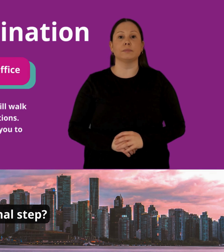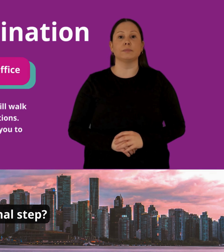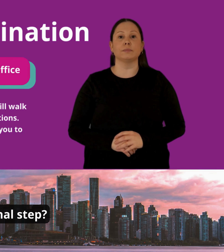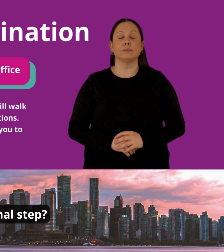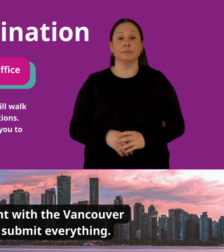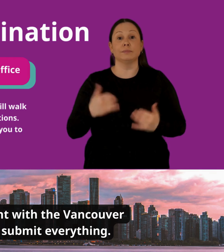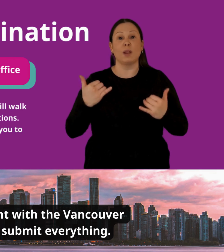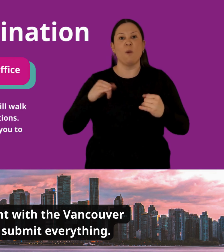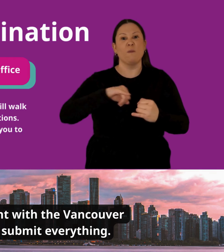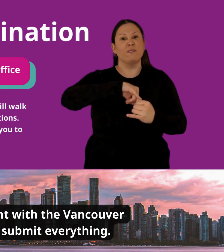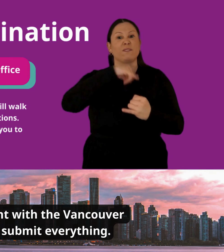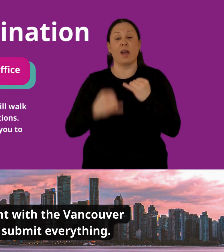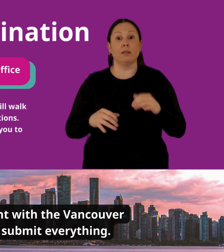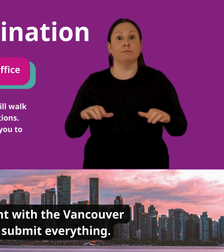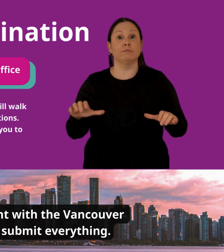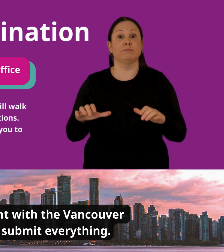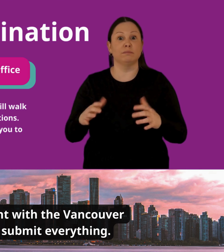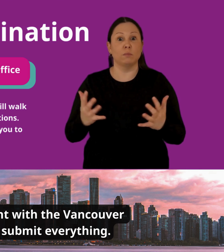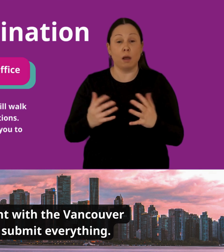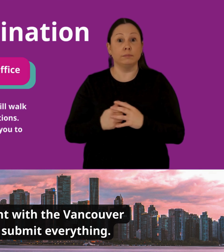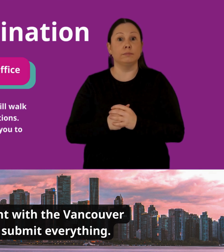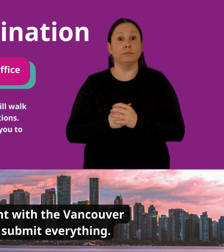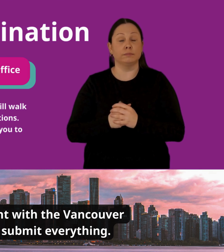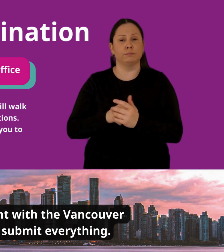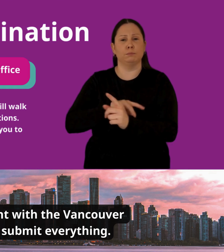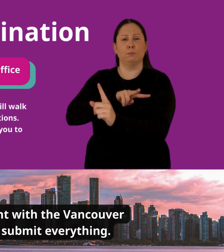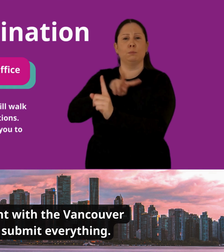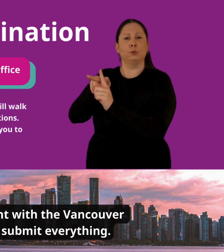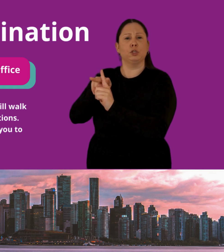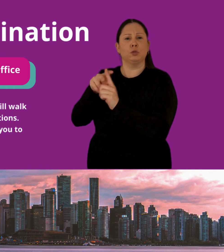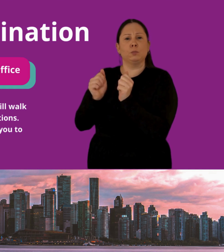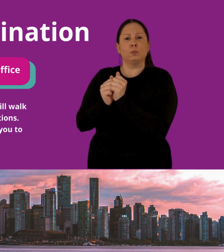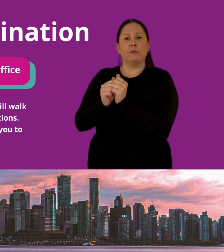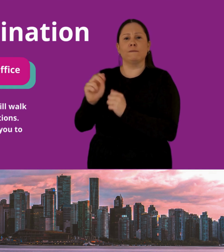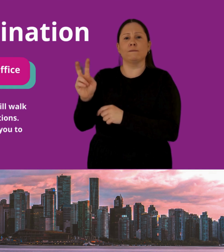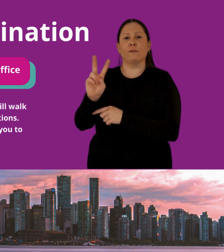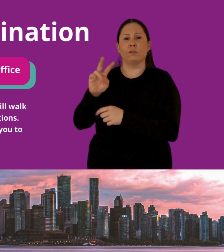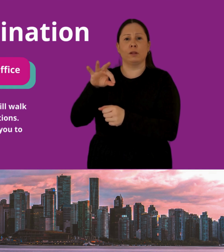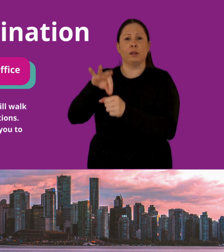The final step, book an appointment with the Vancouver Election Office to submit everything.